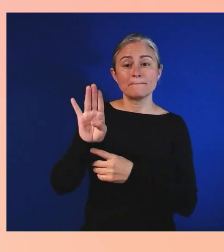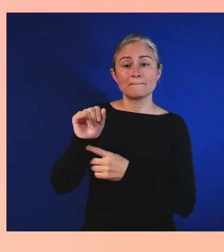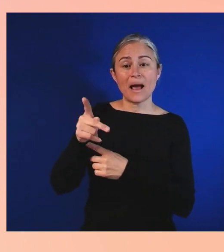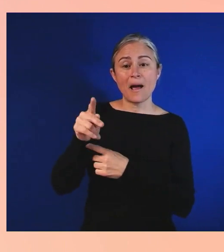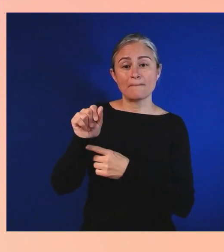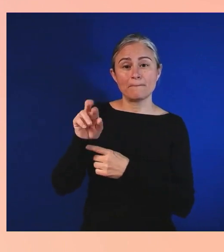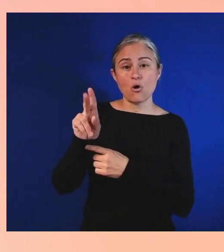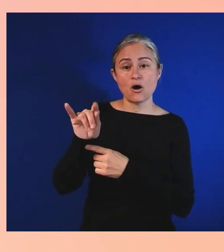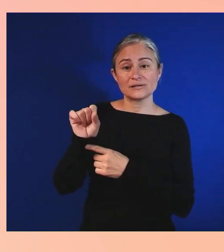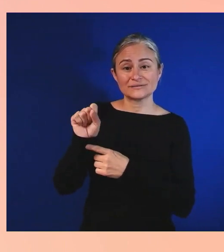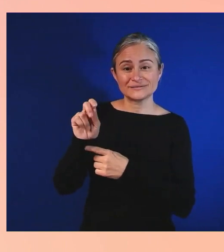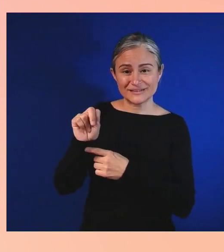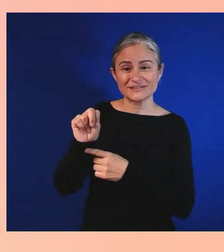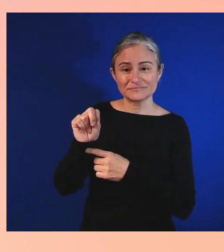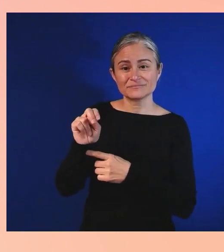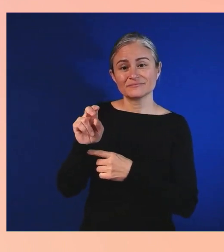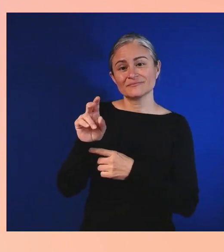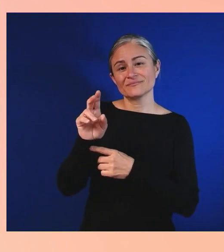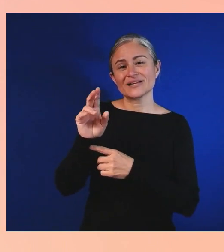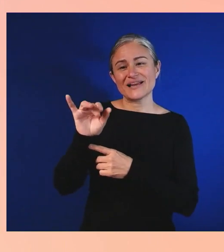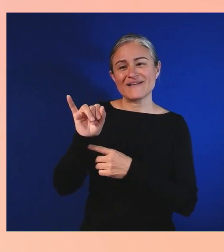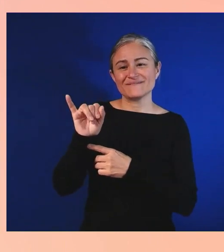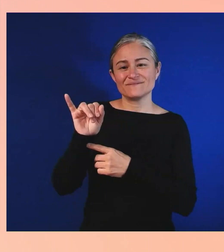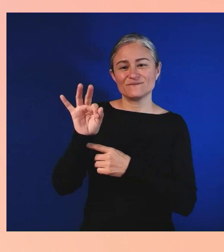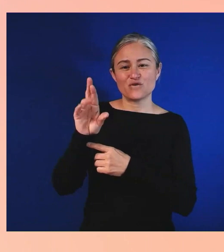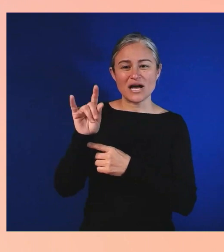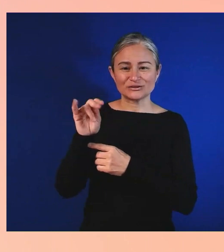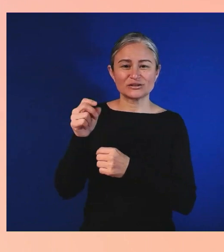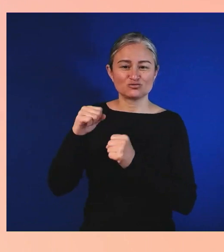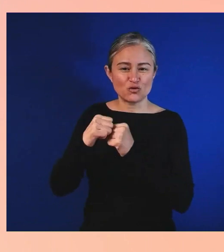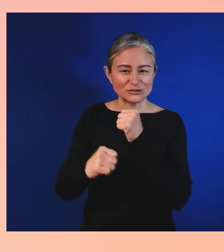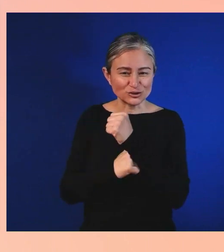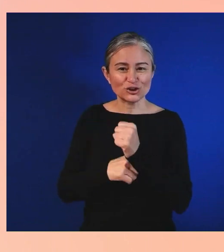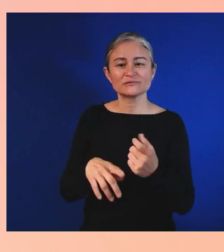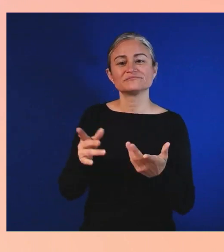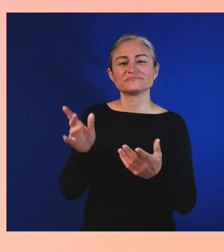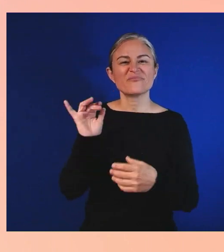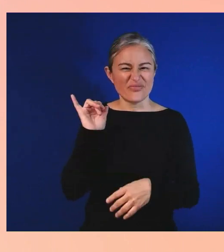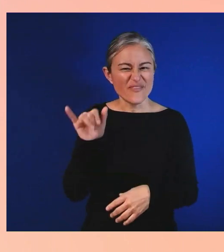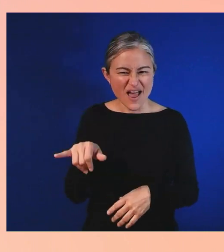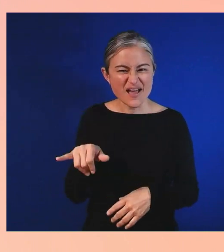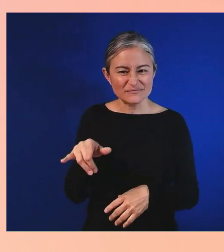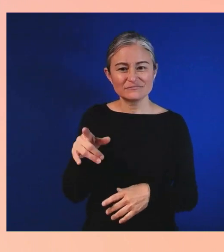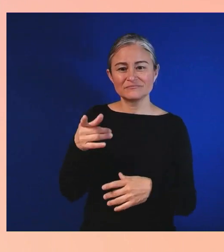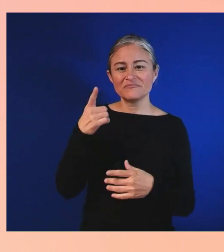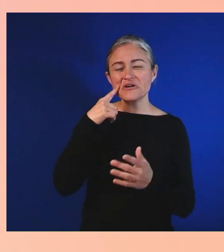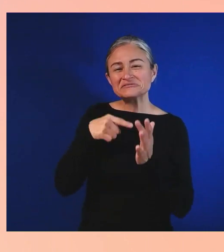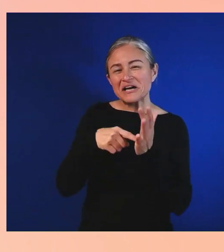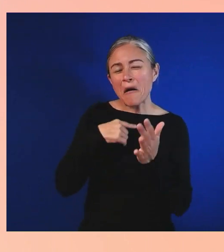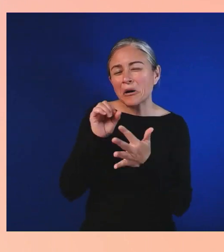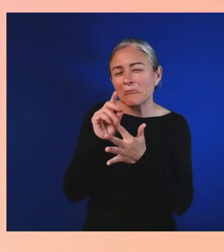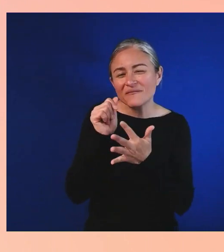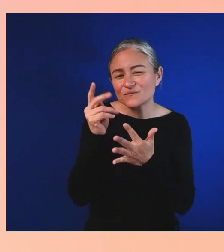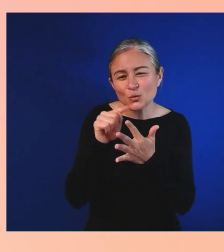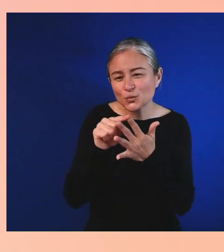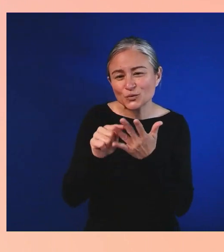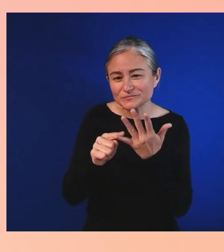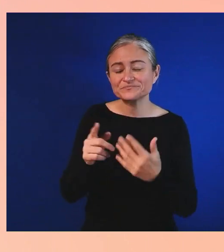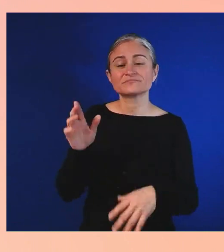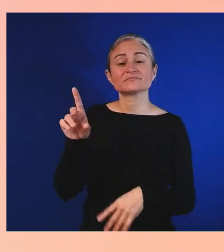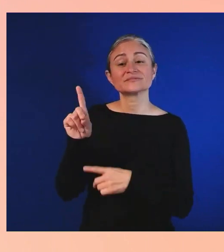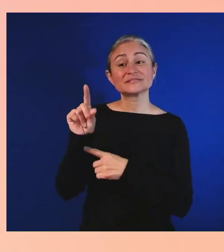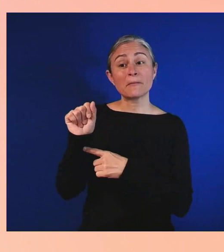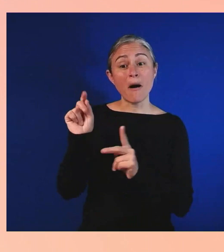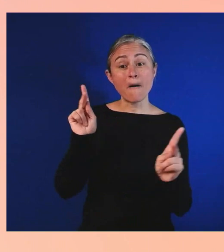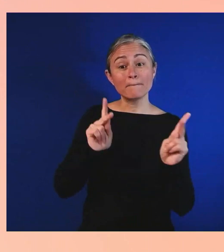and the Affordable Connectivity Program. But for disabled people, we are way less likely to own